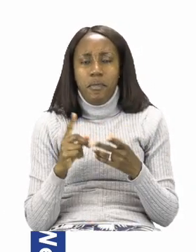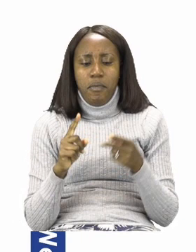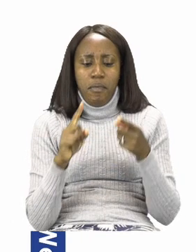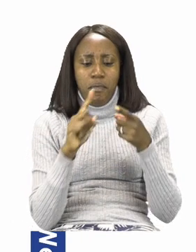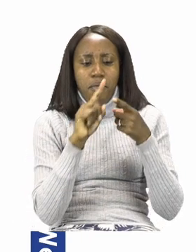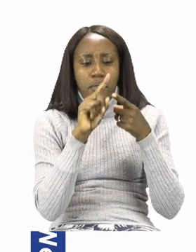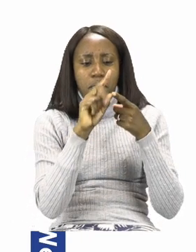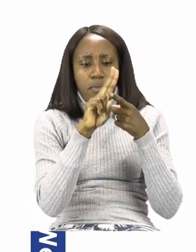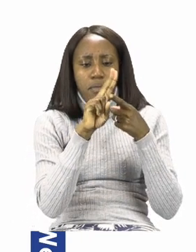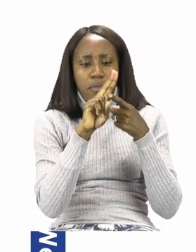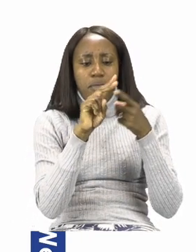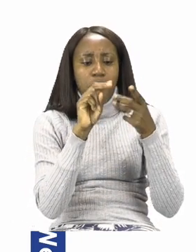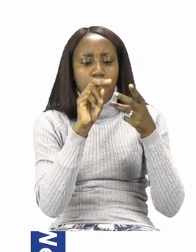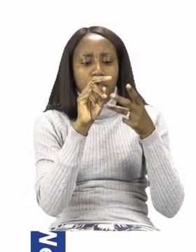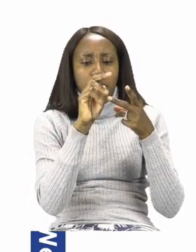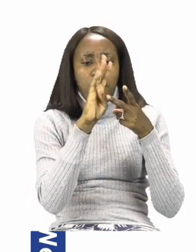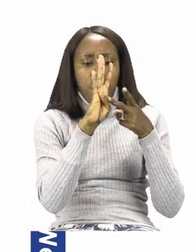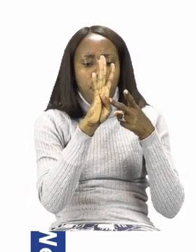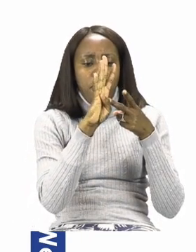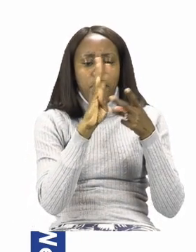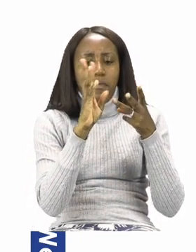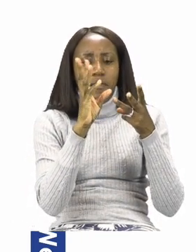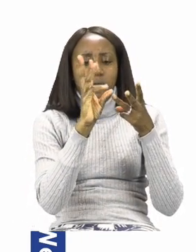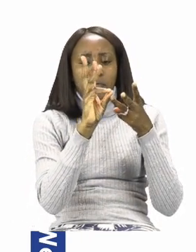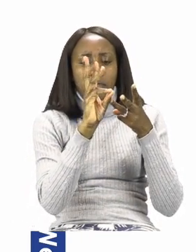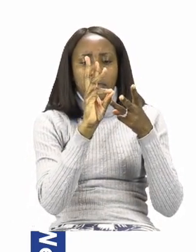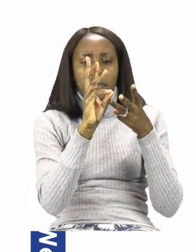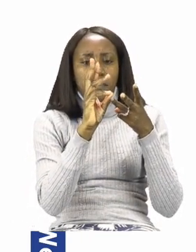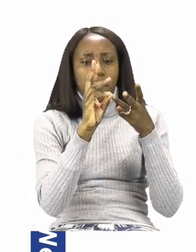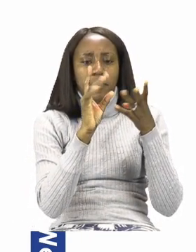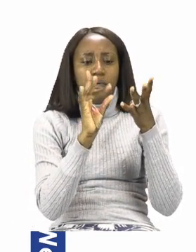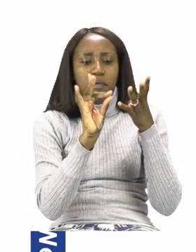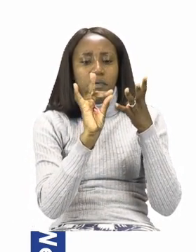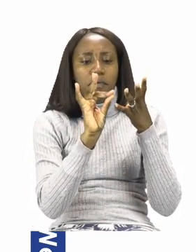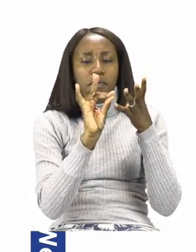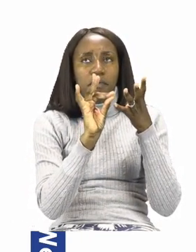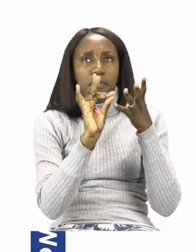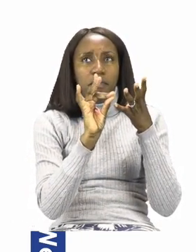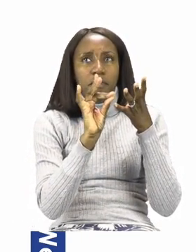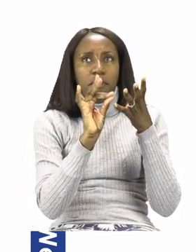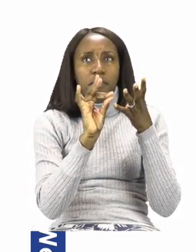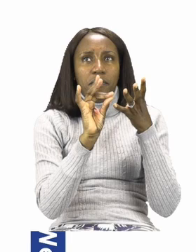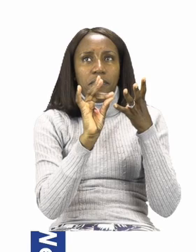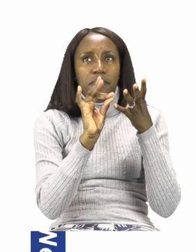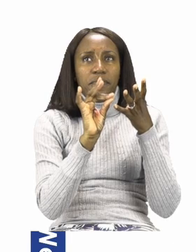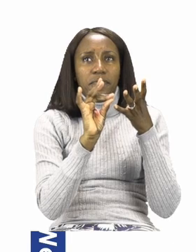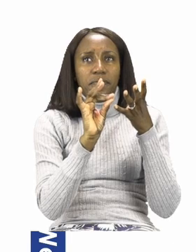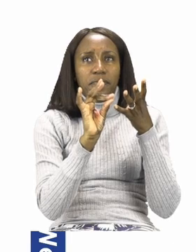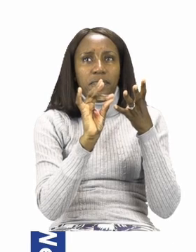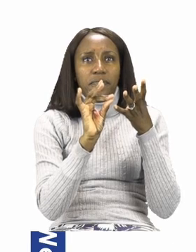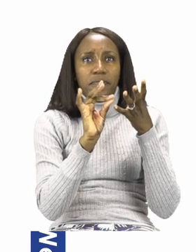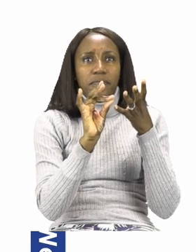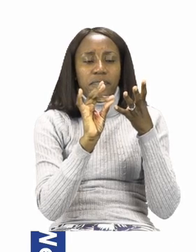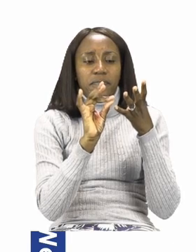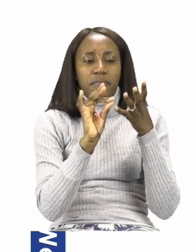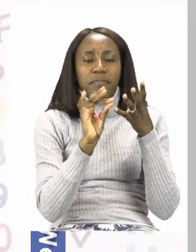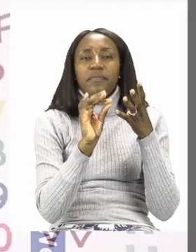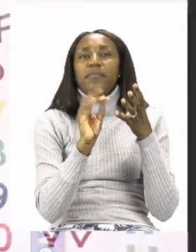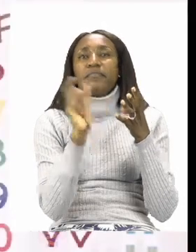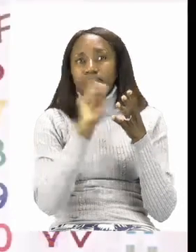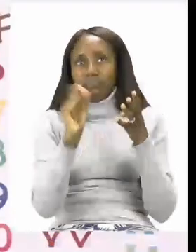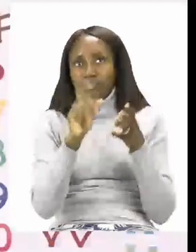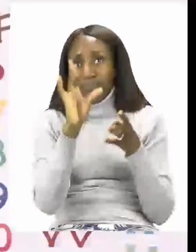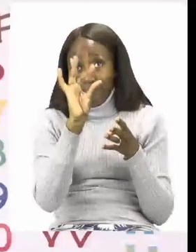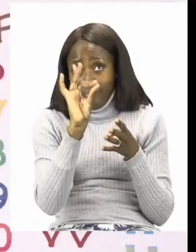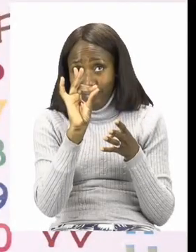2, 4, 6, 8. Now we write it down on the board.